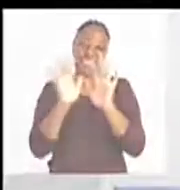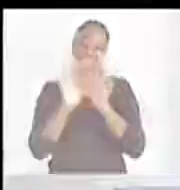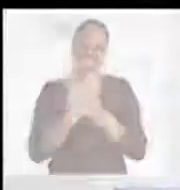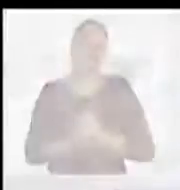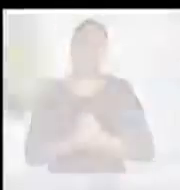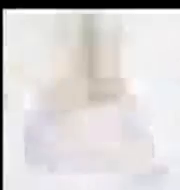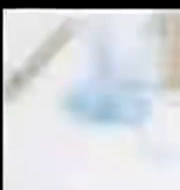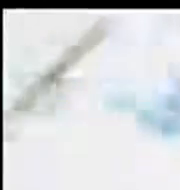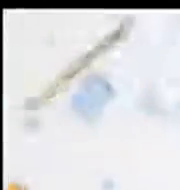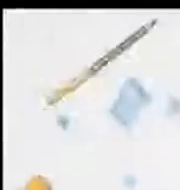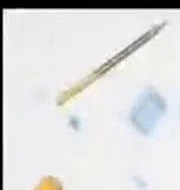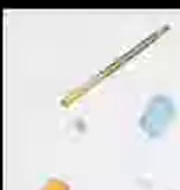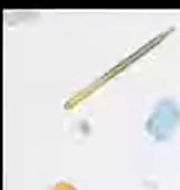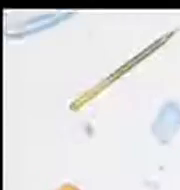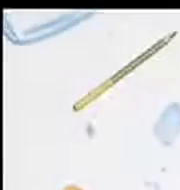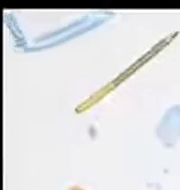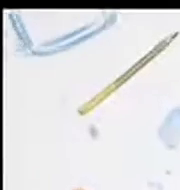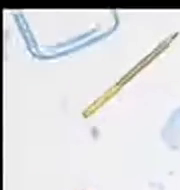bye.